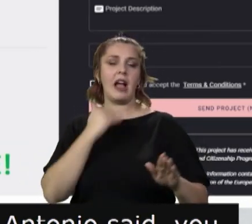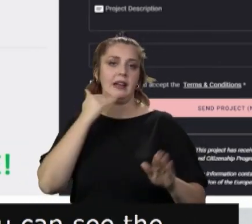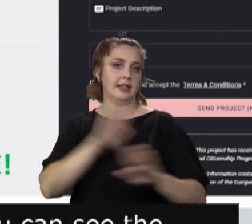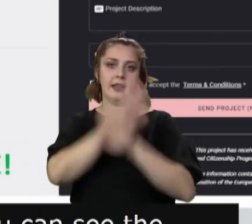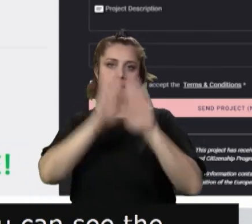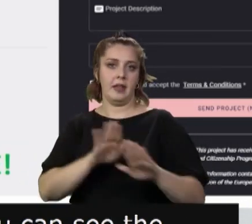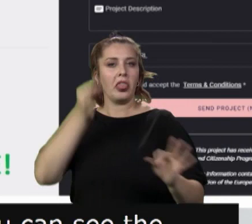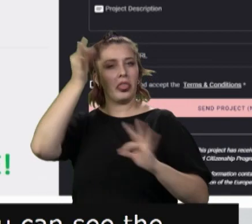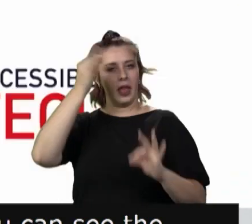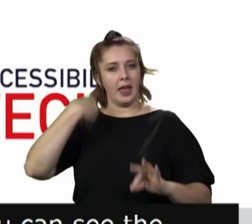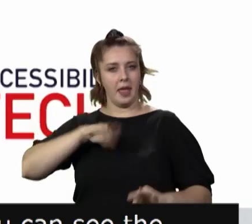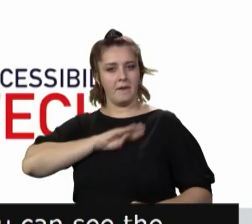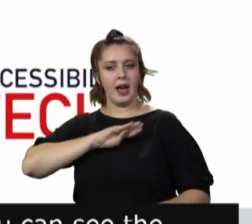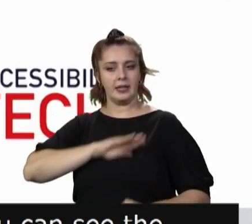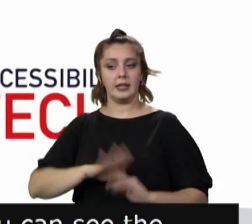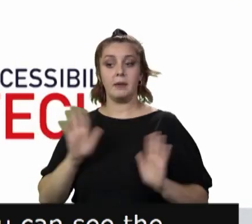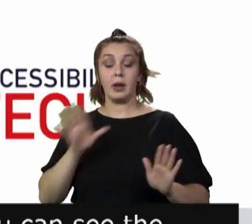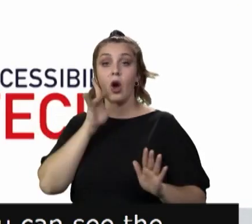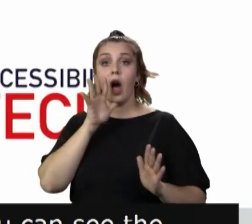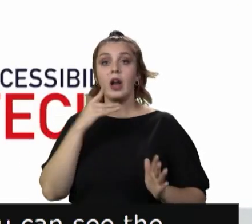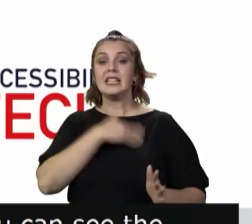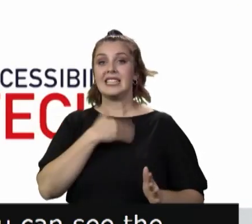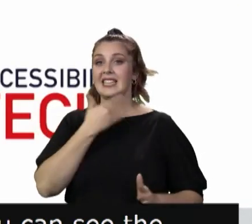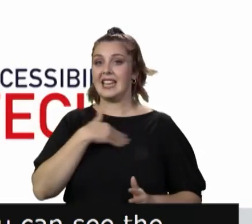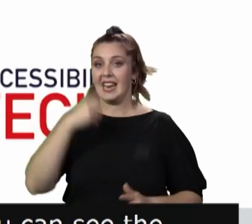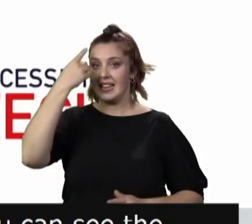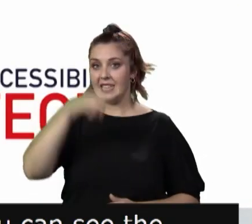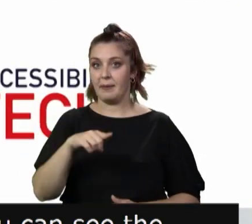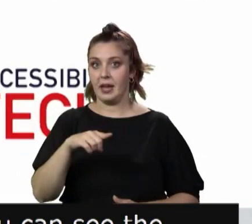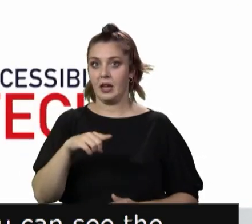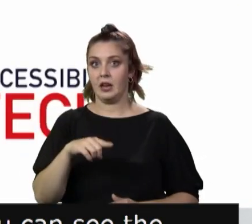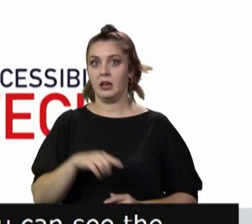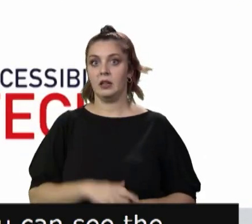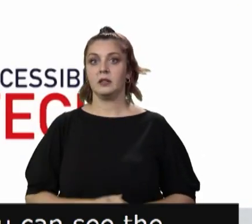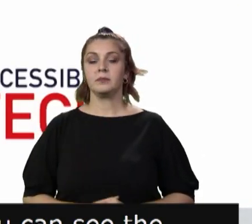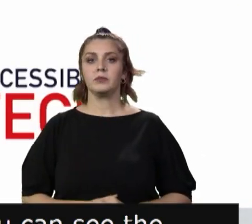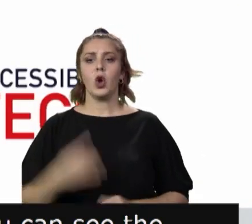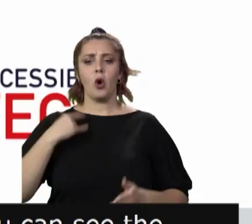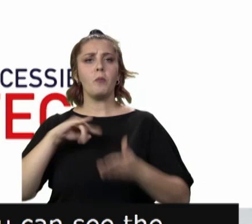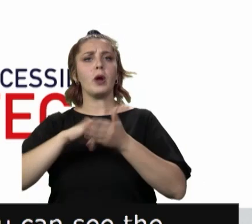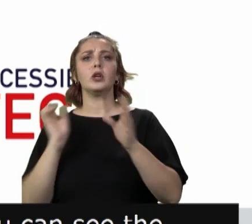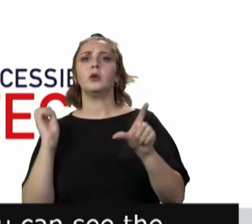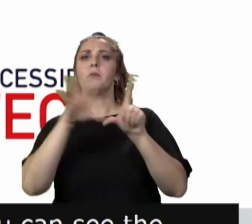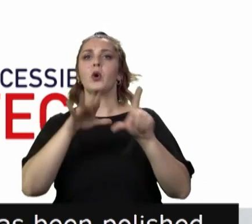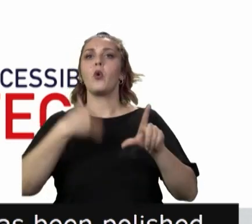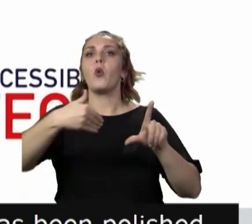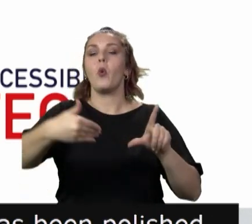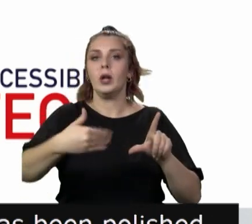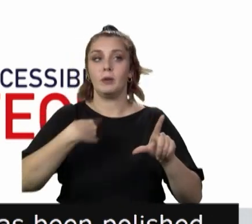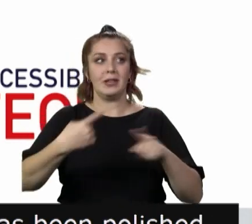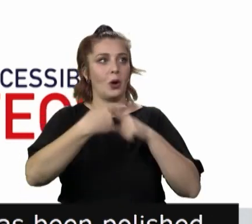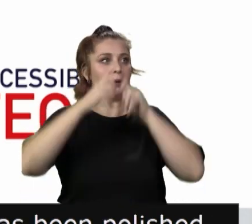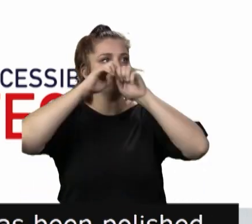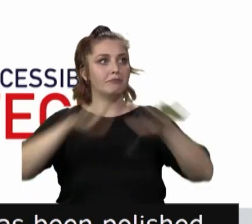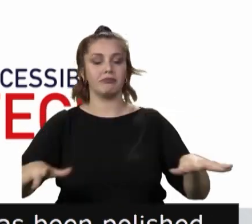is quite a final version that has been polished. But if you'd like to know how soon you will be able to include your